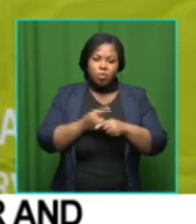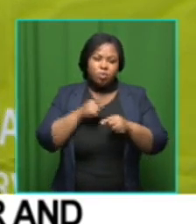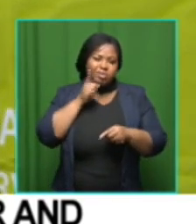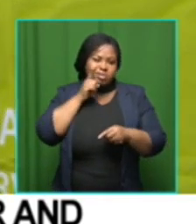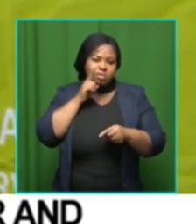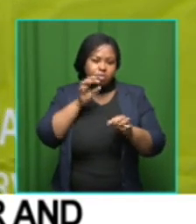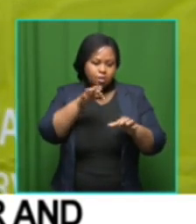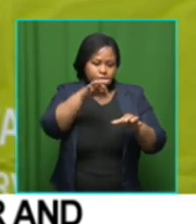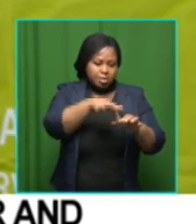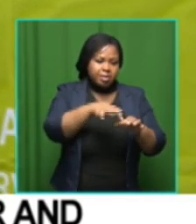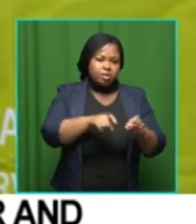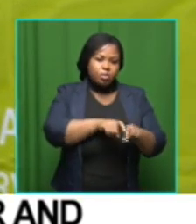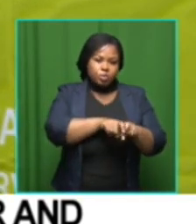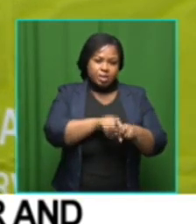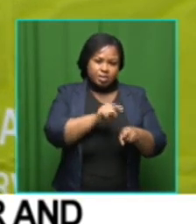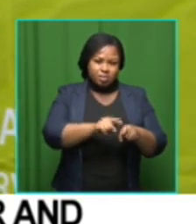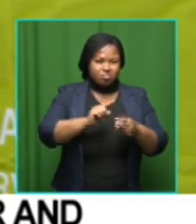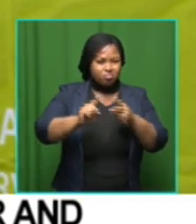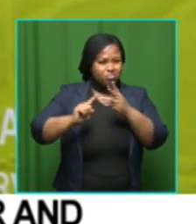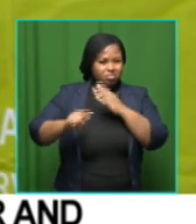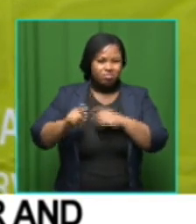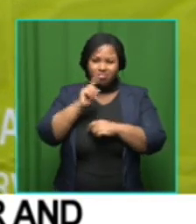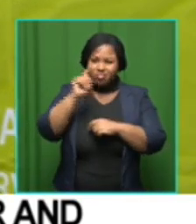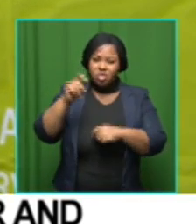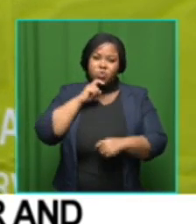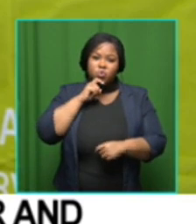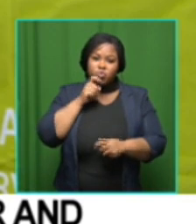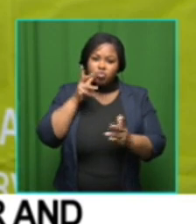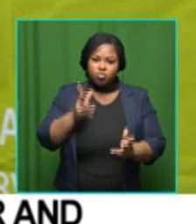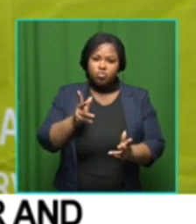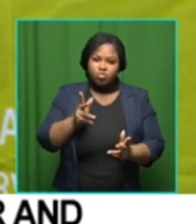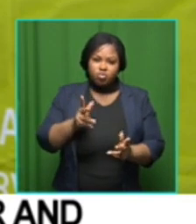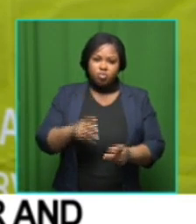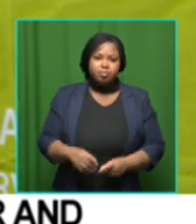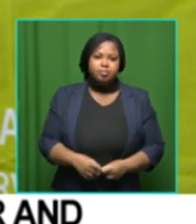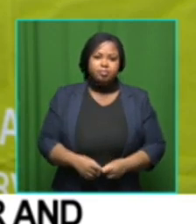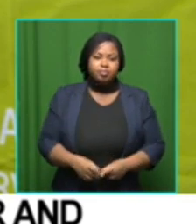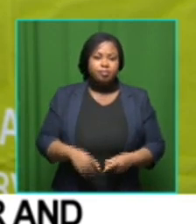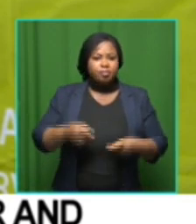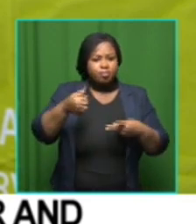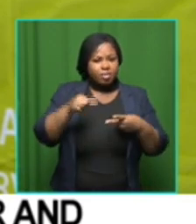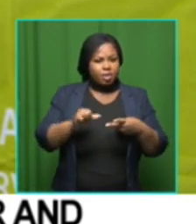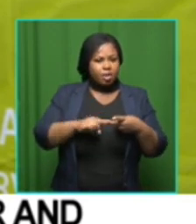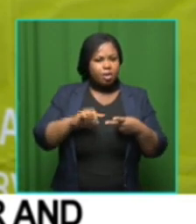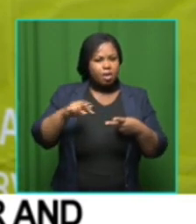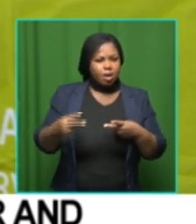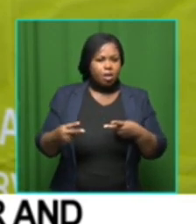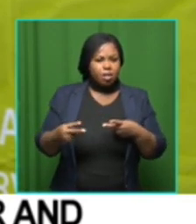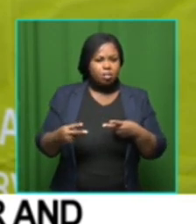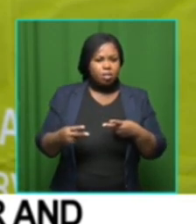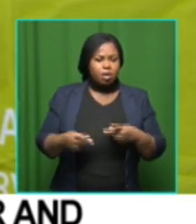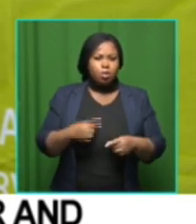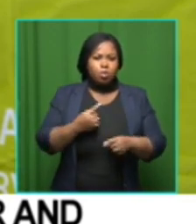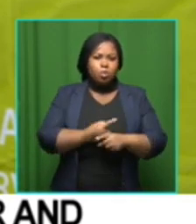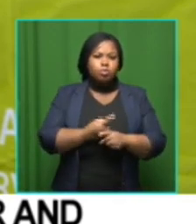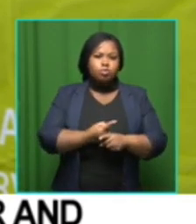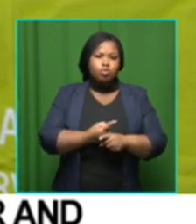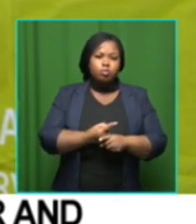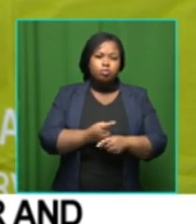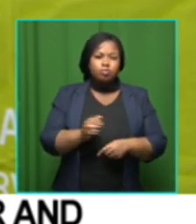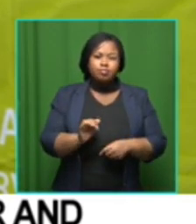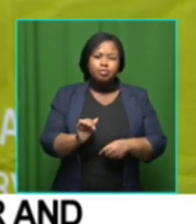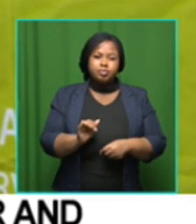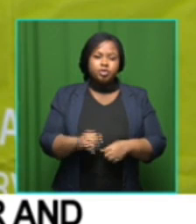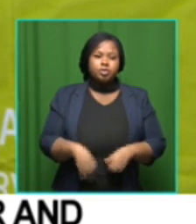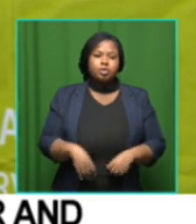tests. There are many countries, well, then there's another test, which is the rapid